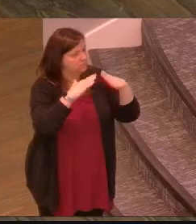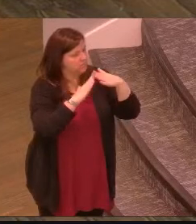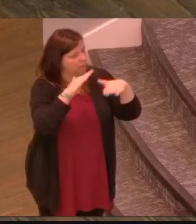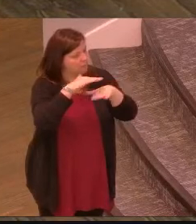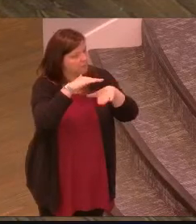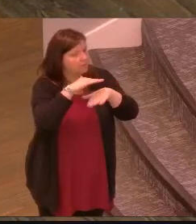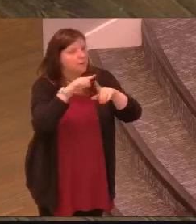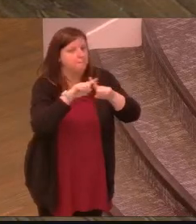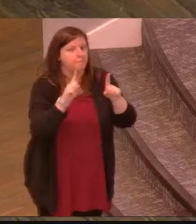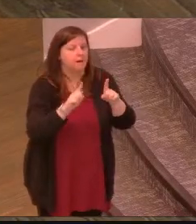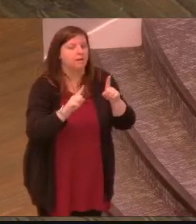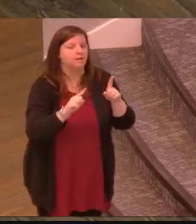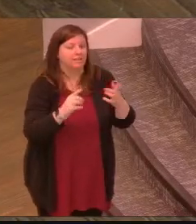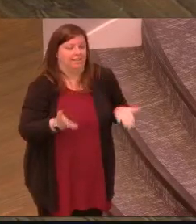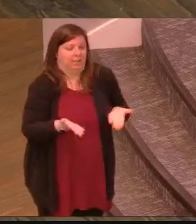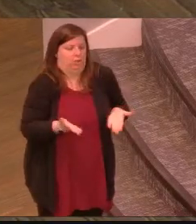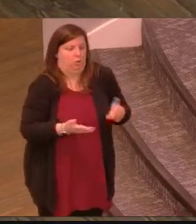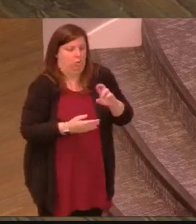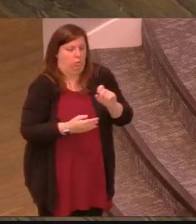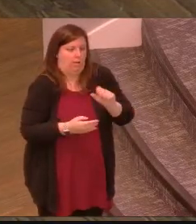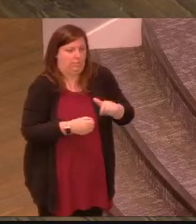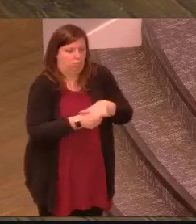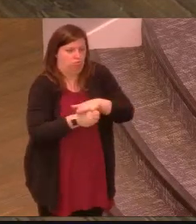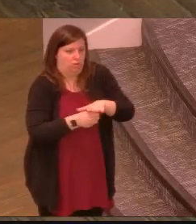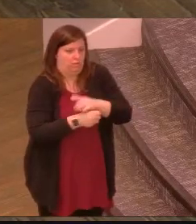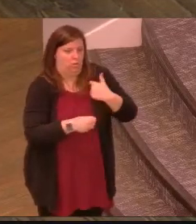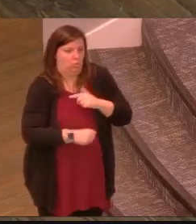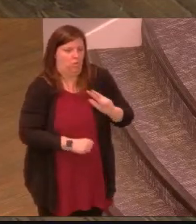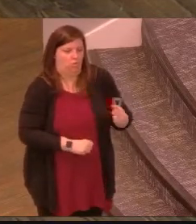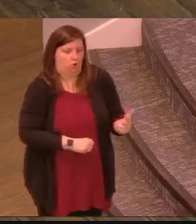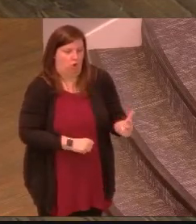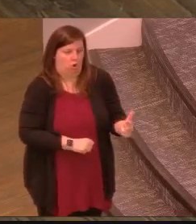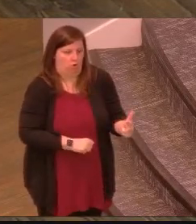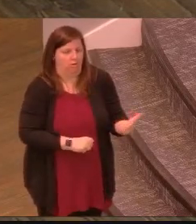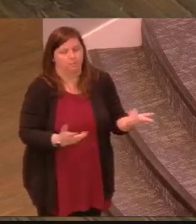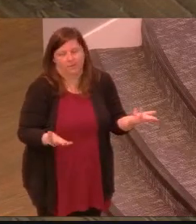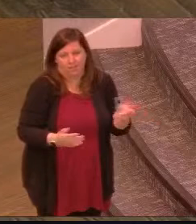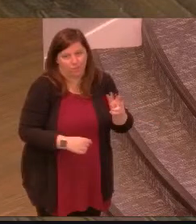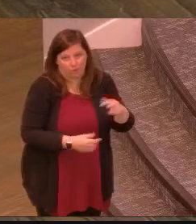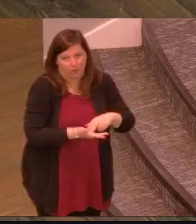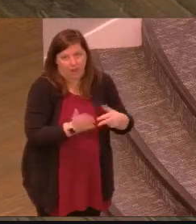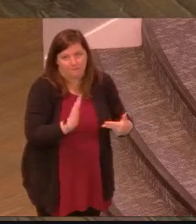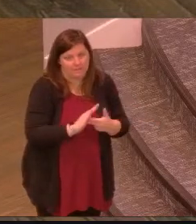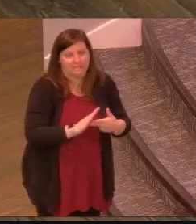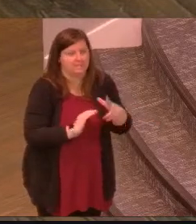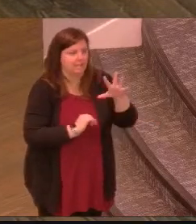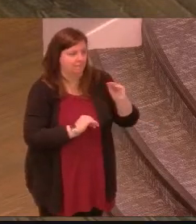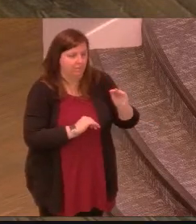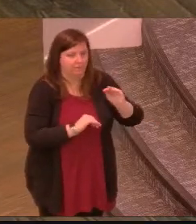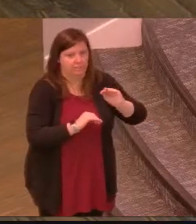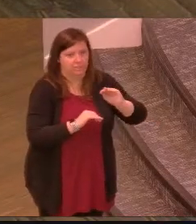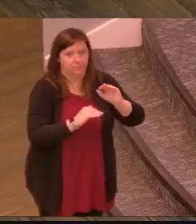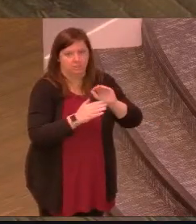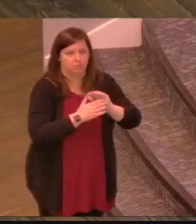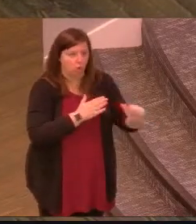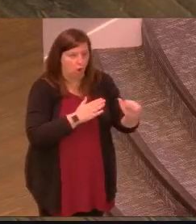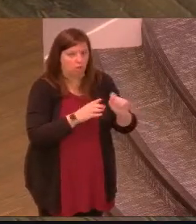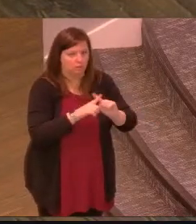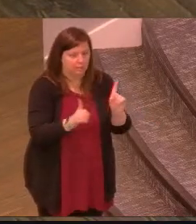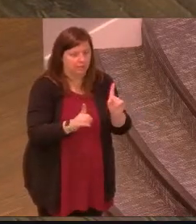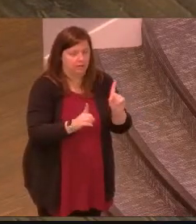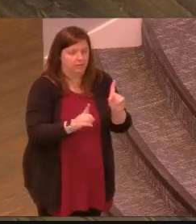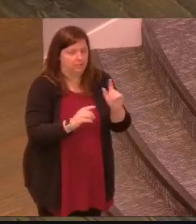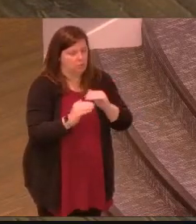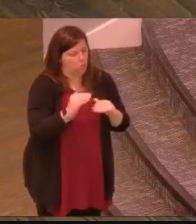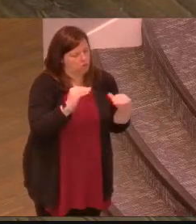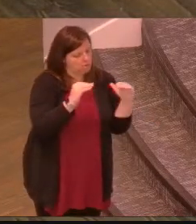But when I say we're third by maybe $50, okay? So we're right there. There's one school district